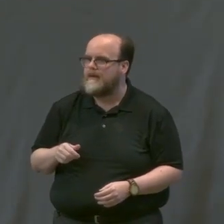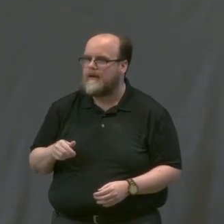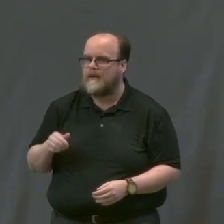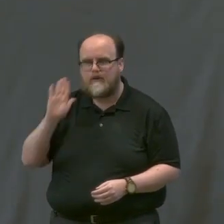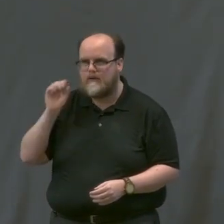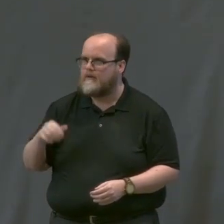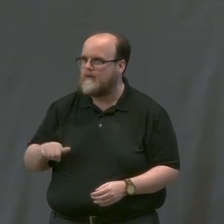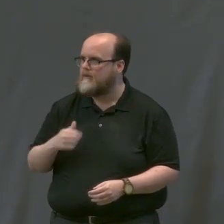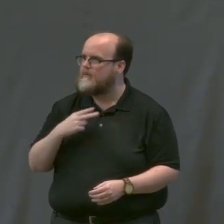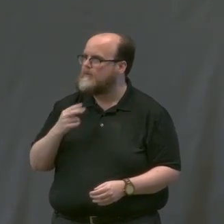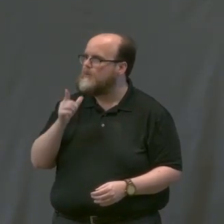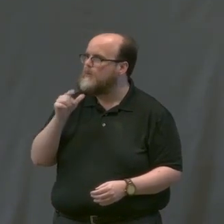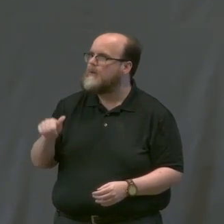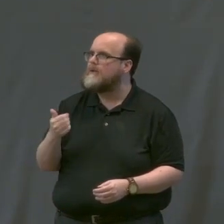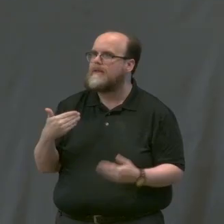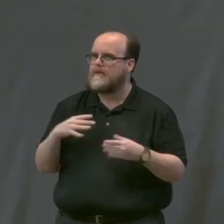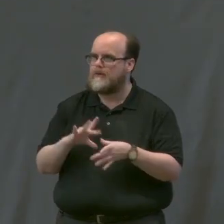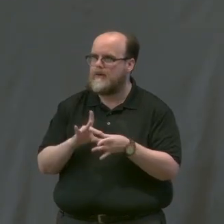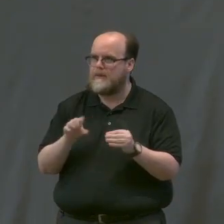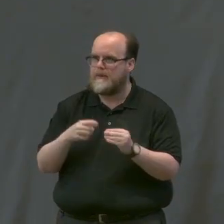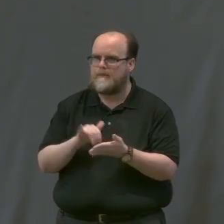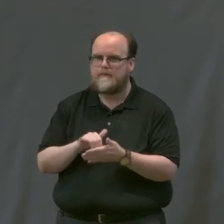Who else has a comment on that one?